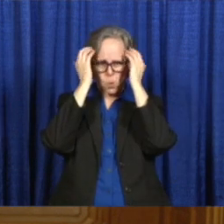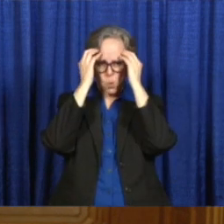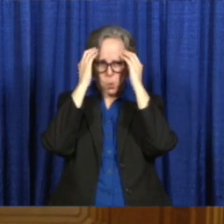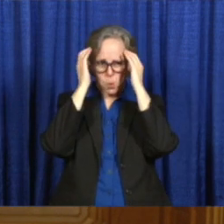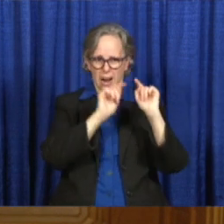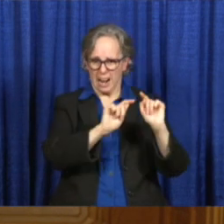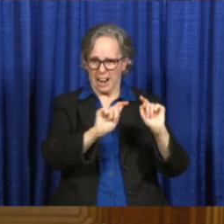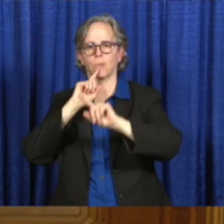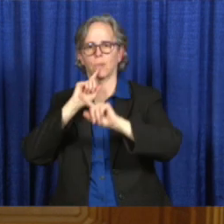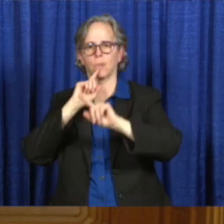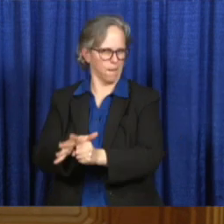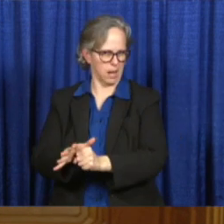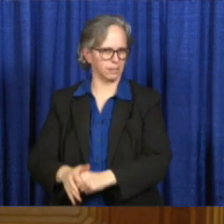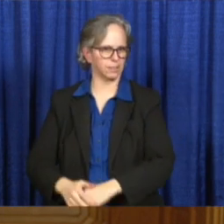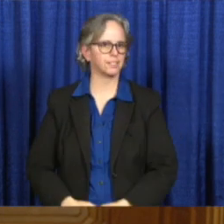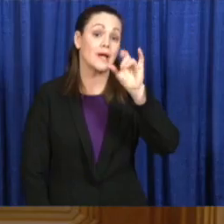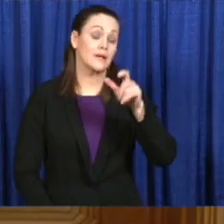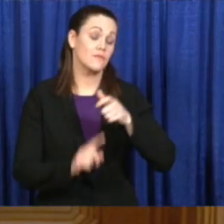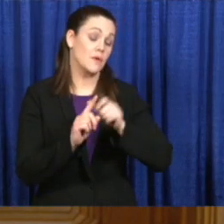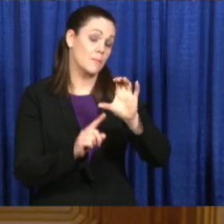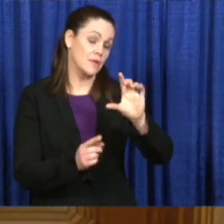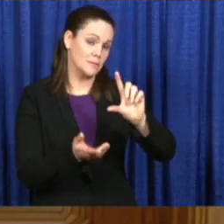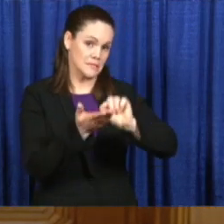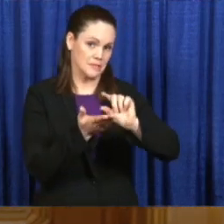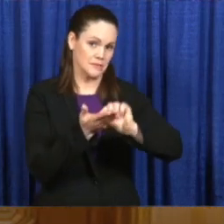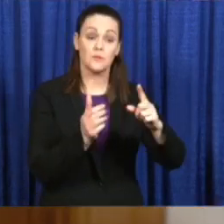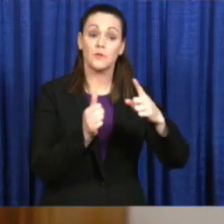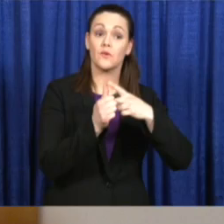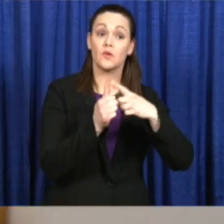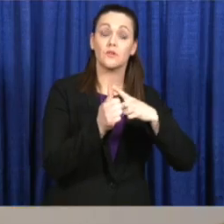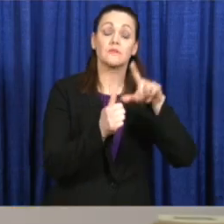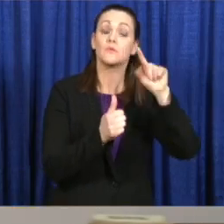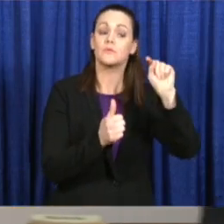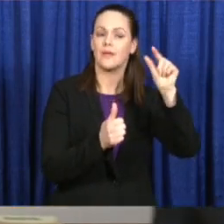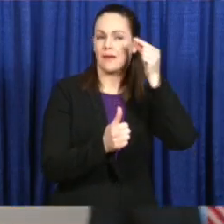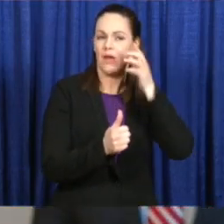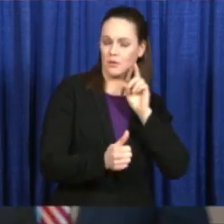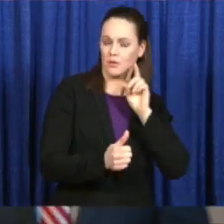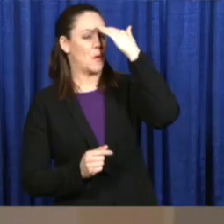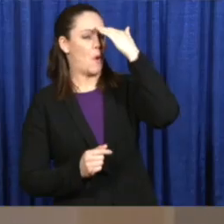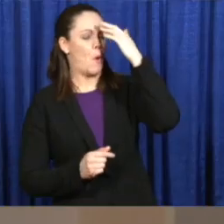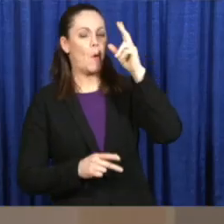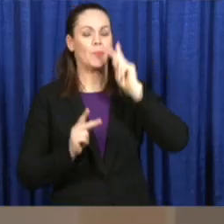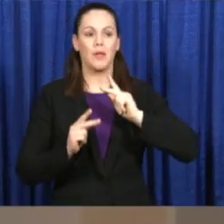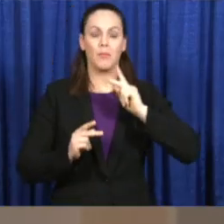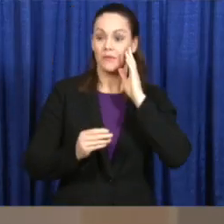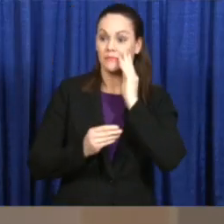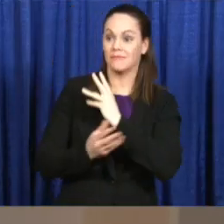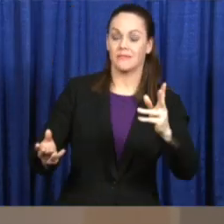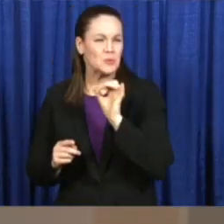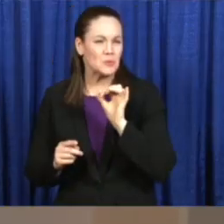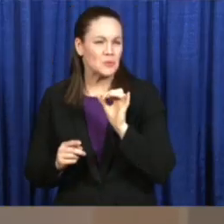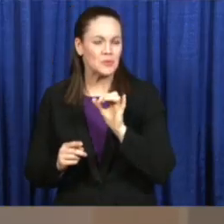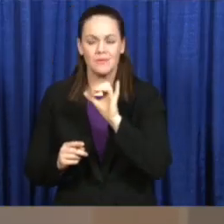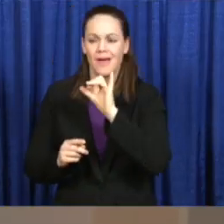so much. Thank you. The Ludlow Lieutenant Governor is head of the claim system.